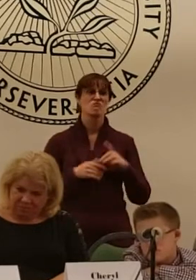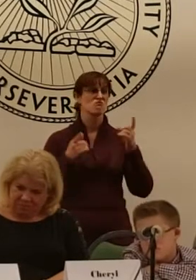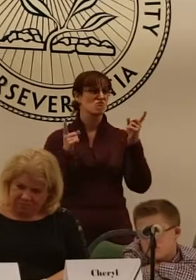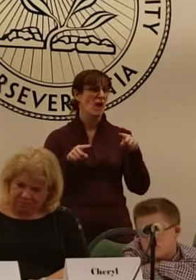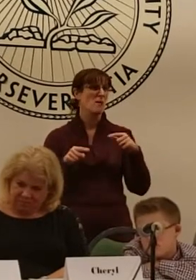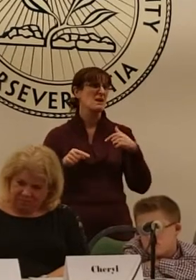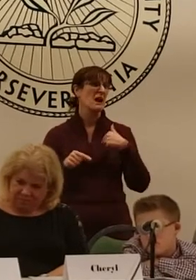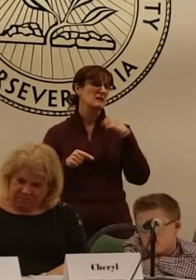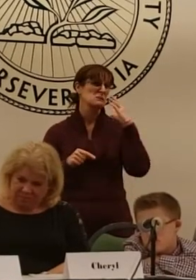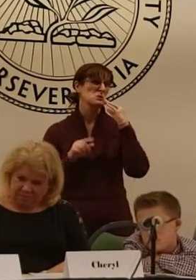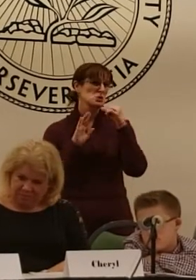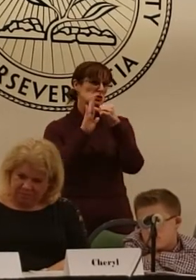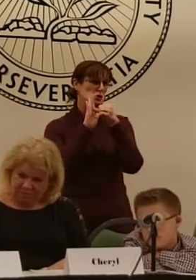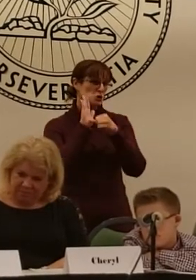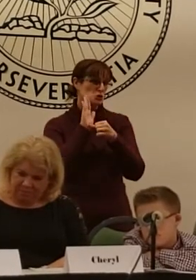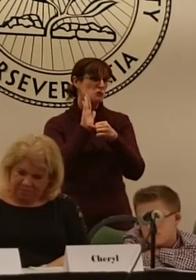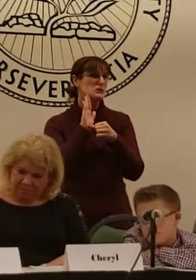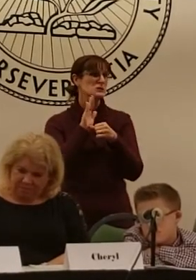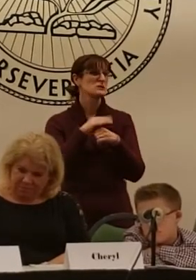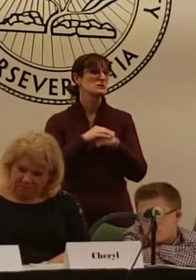surgery, they're far away.